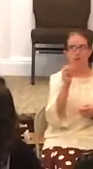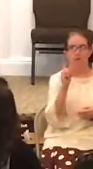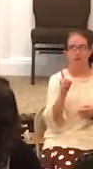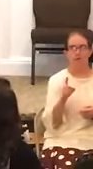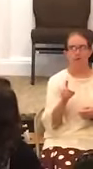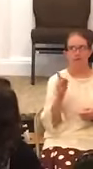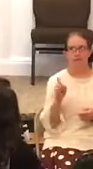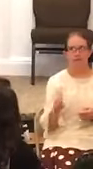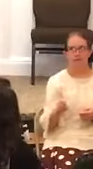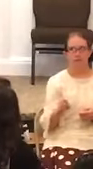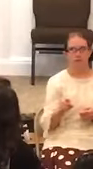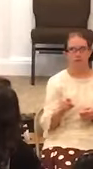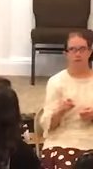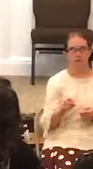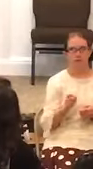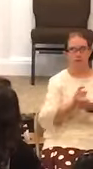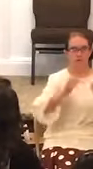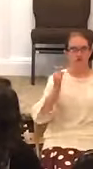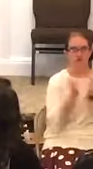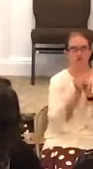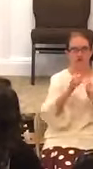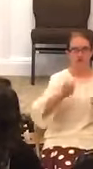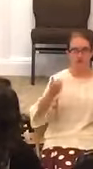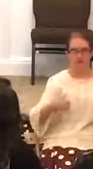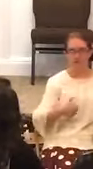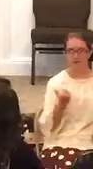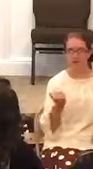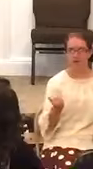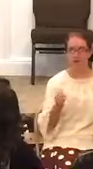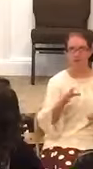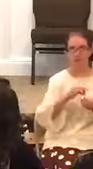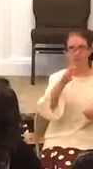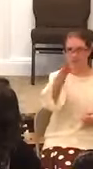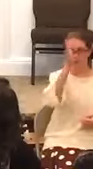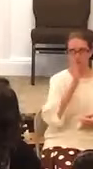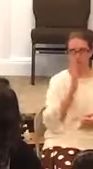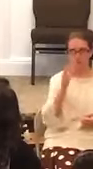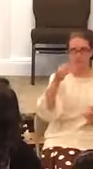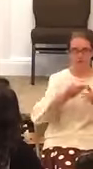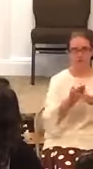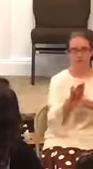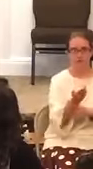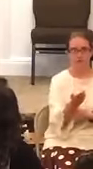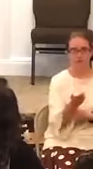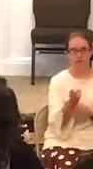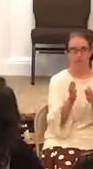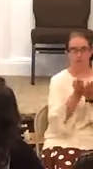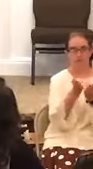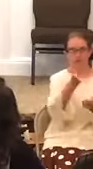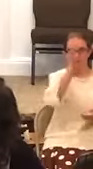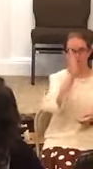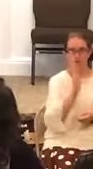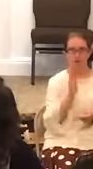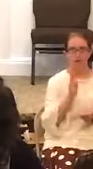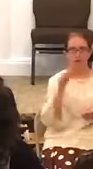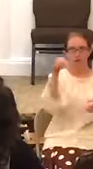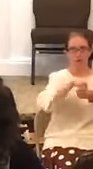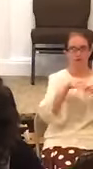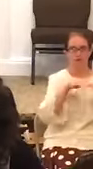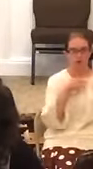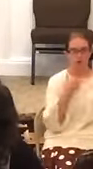that's supposed to turn it into something else. Amen. When the Spirit of God comes through with the Word of God, it gets into